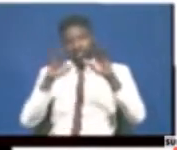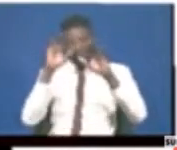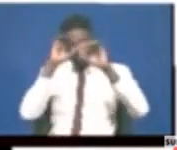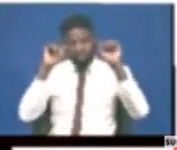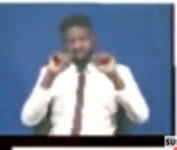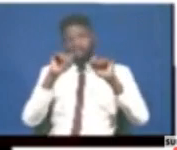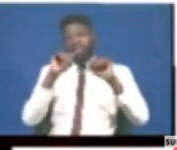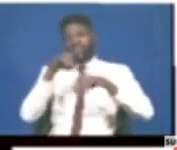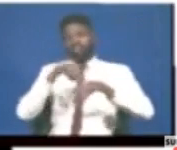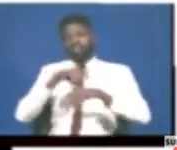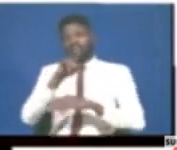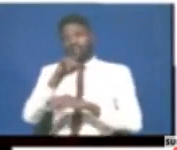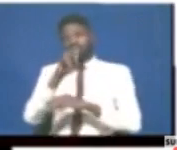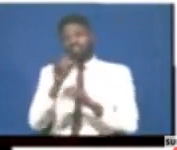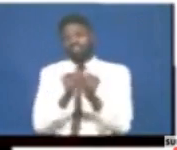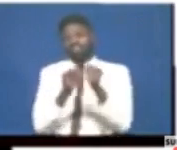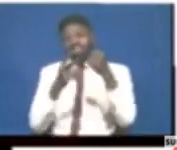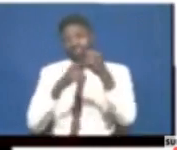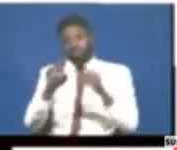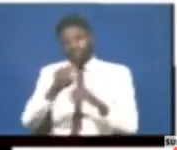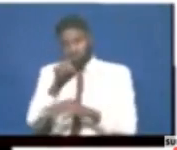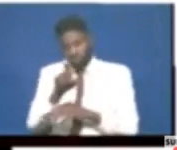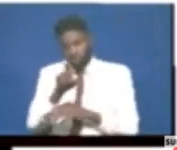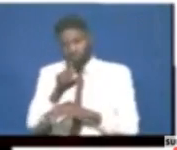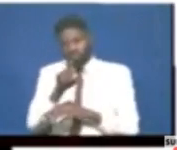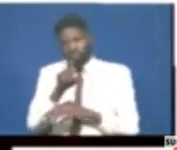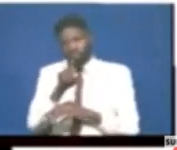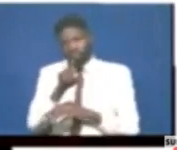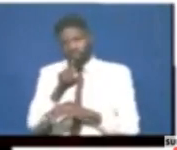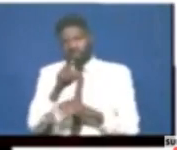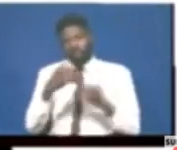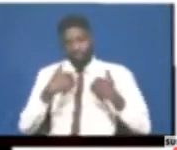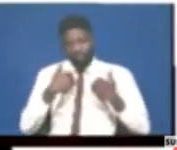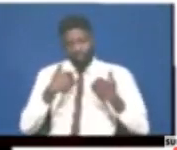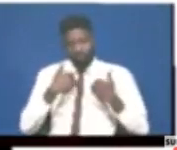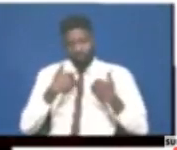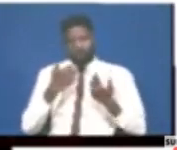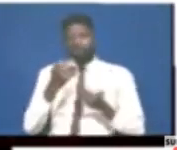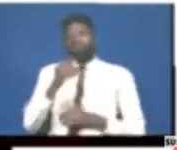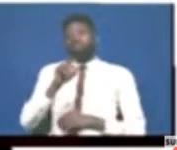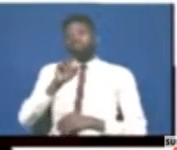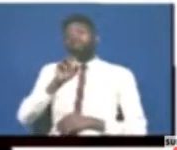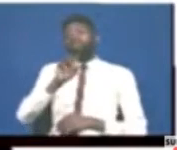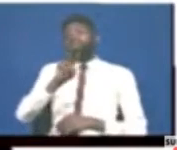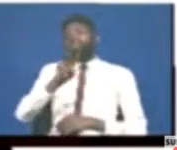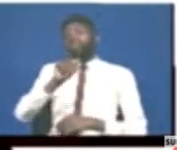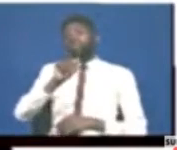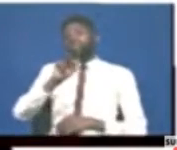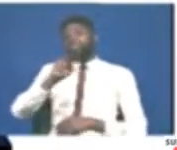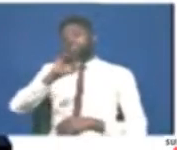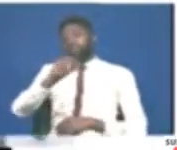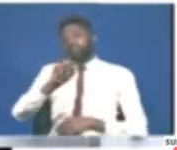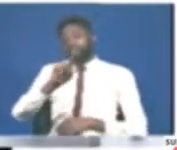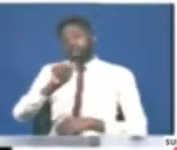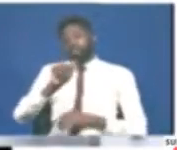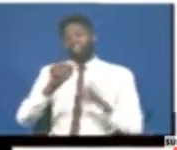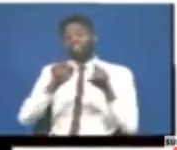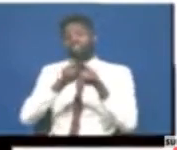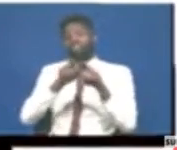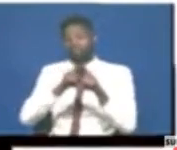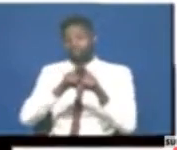think my lady and my lord, Mr. Justice Smokin Wanjala posed. Did you have any of those